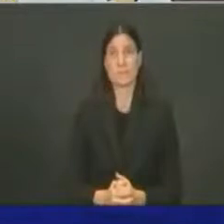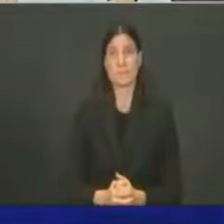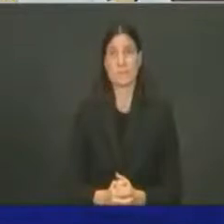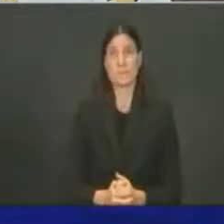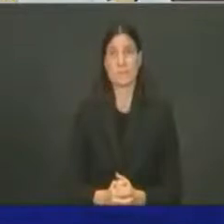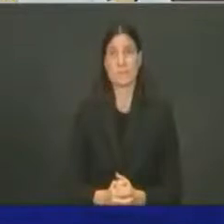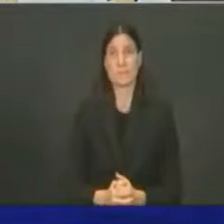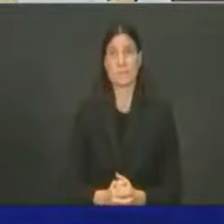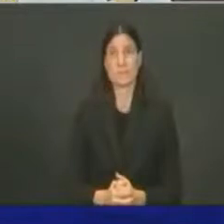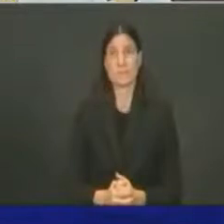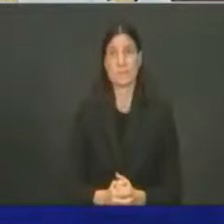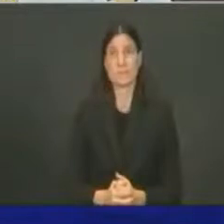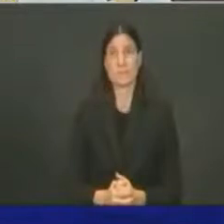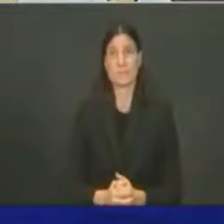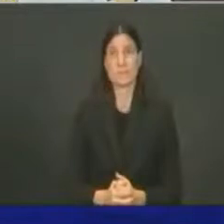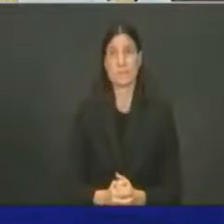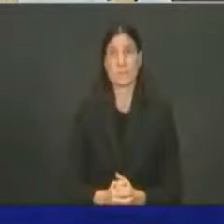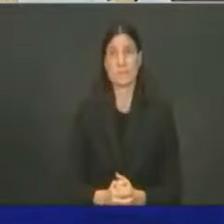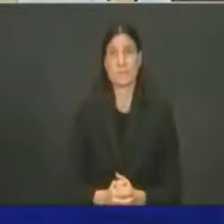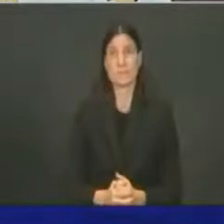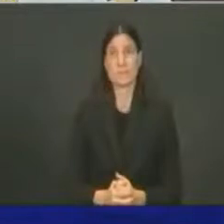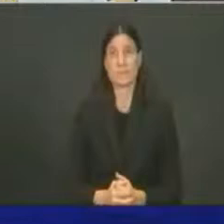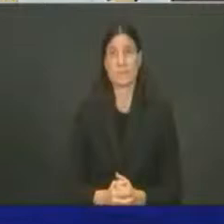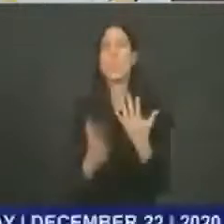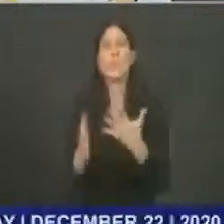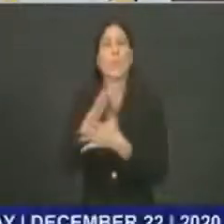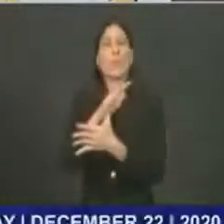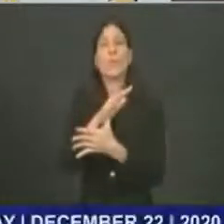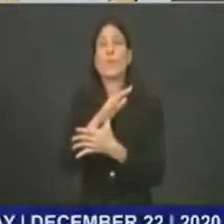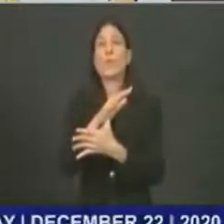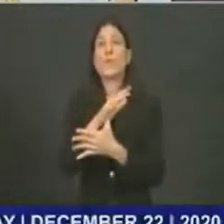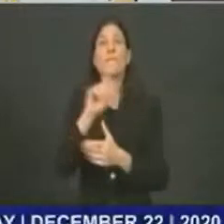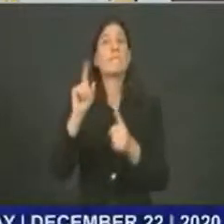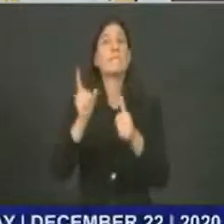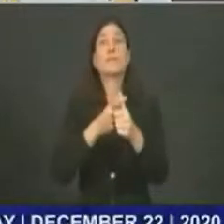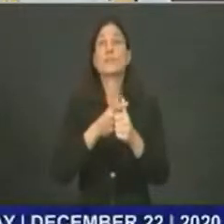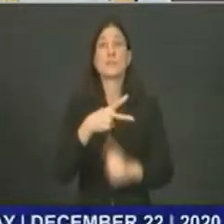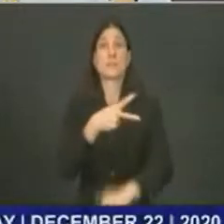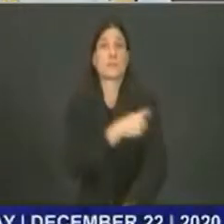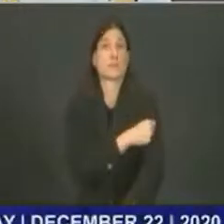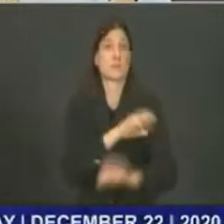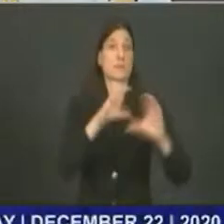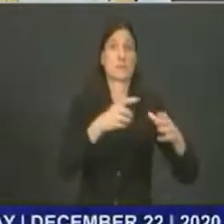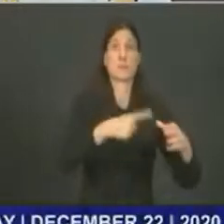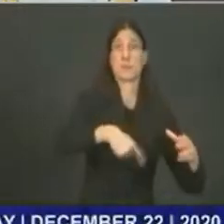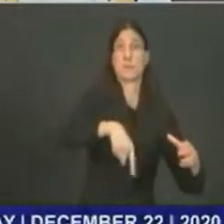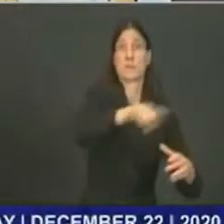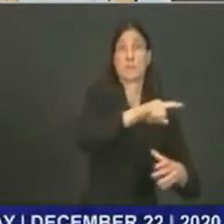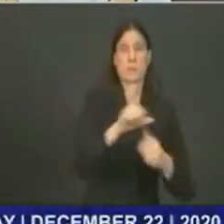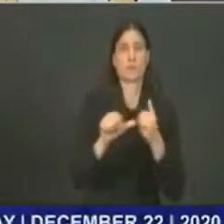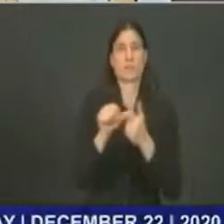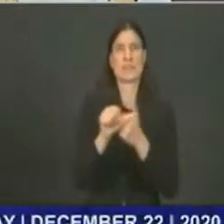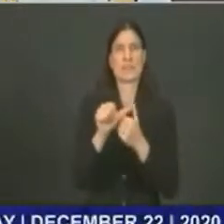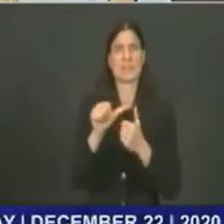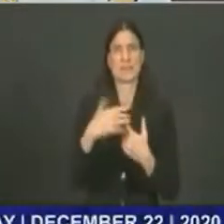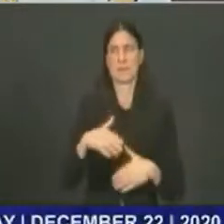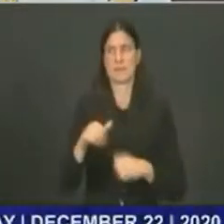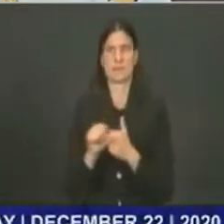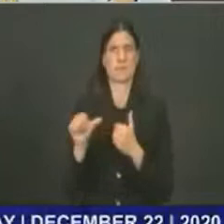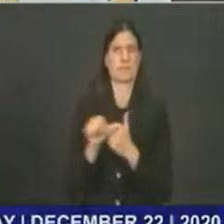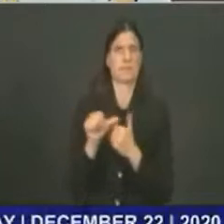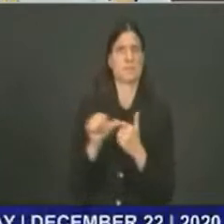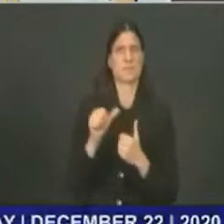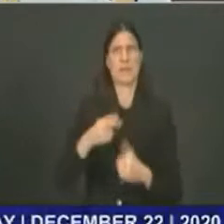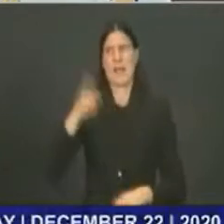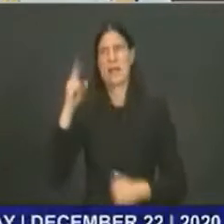described our approach in broad strokes, explaining that Rhode Island will be vaccinating people based on their risk level, and we will